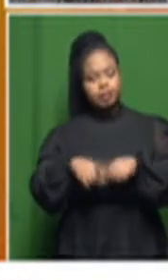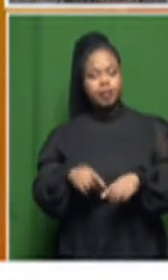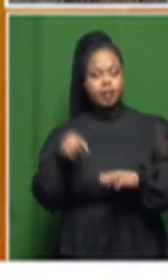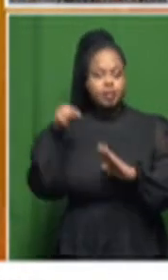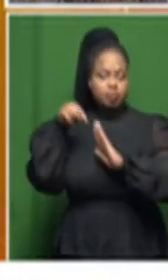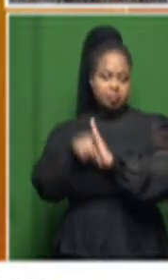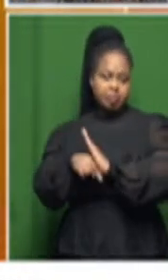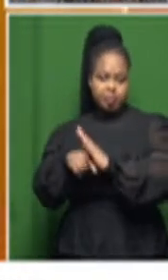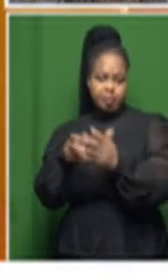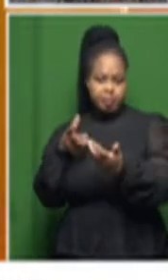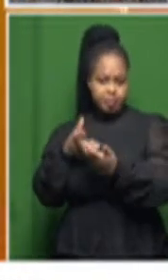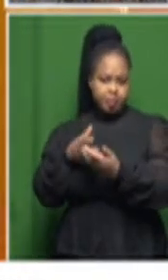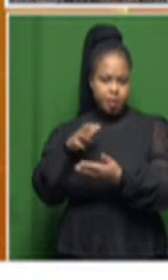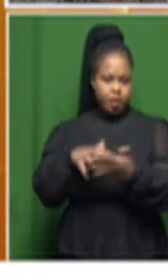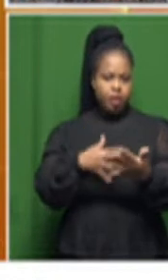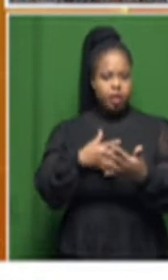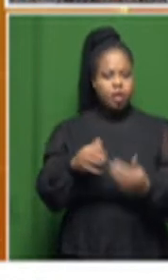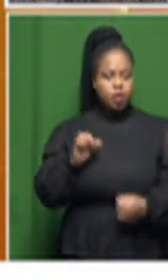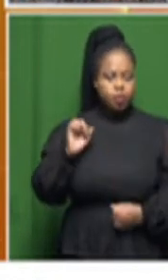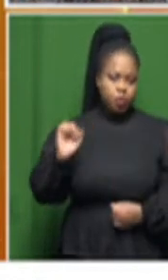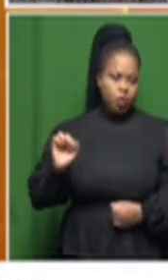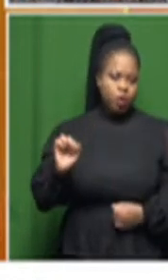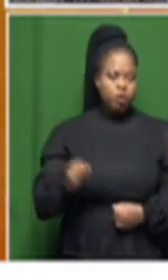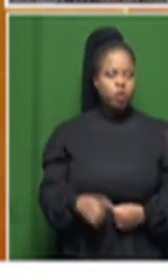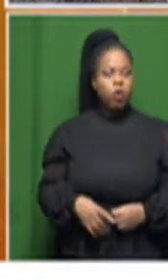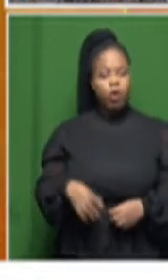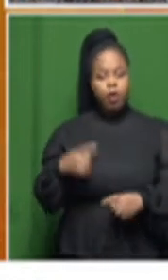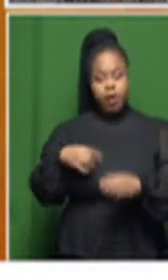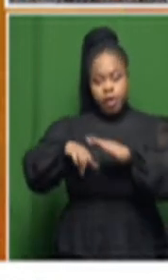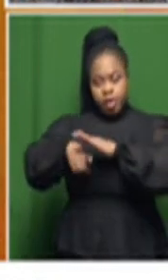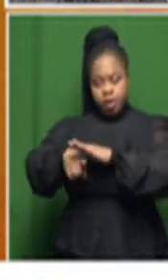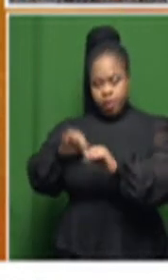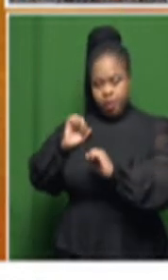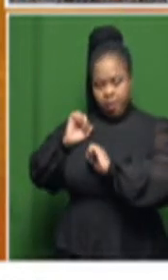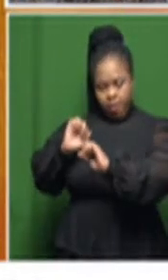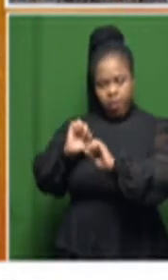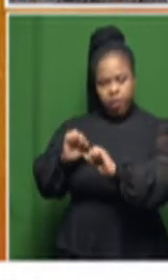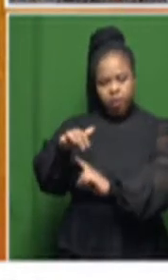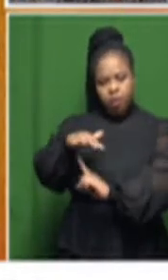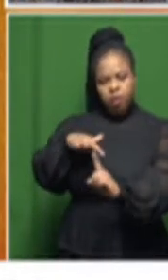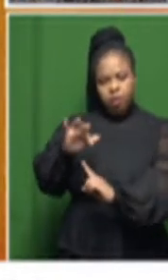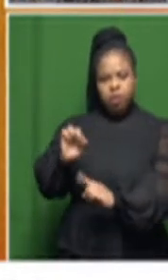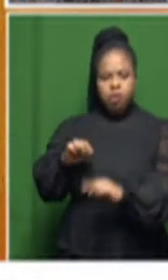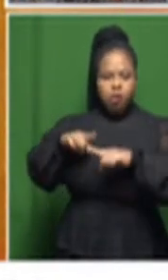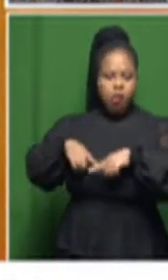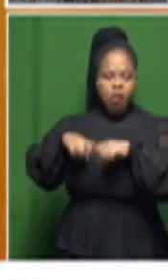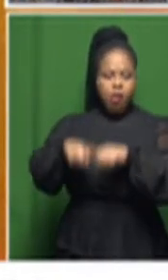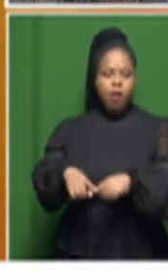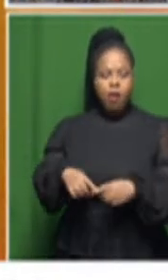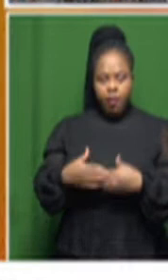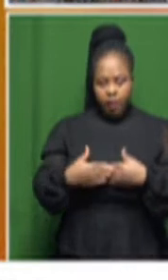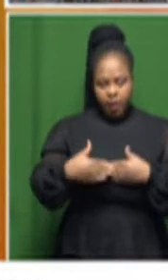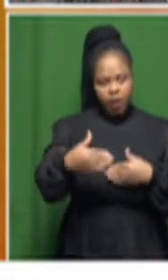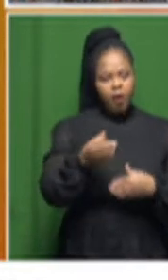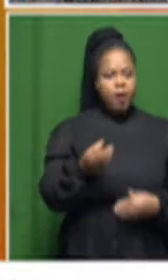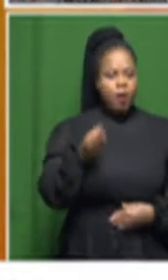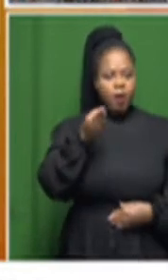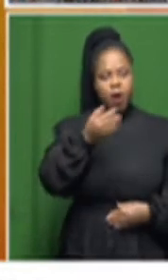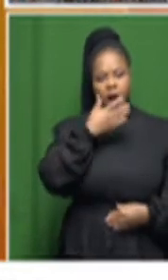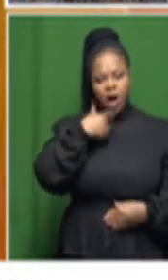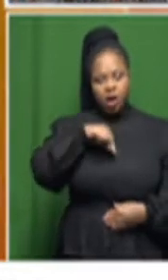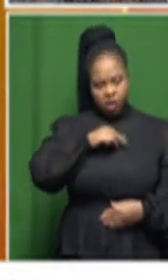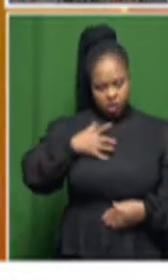context, and the schedules are determined by the districts based on their circumstances. So going forward, we want